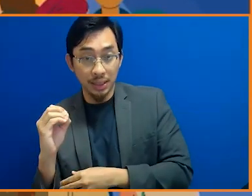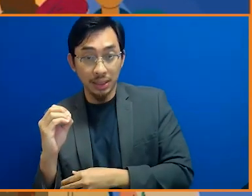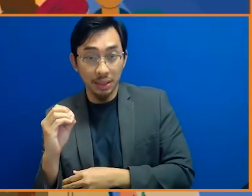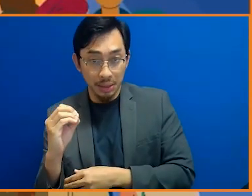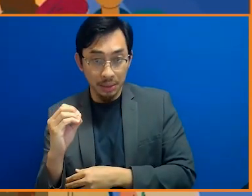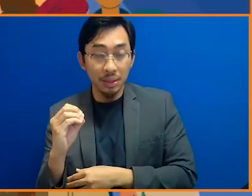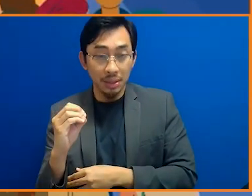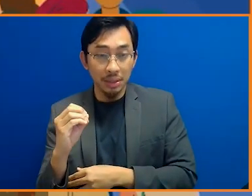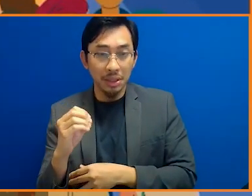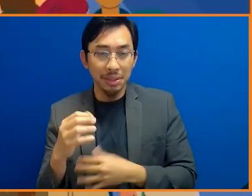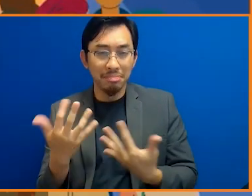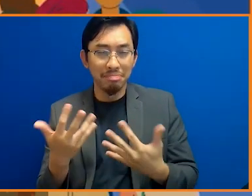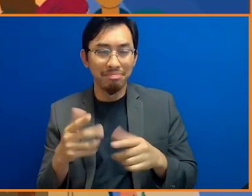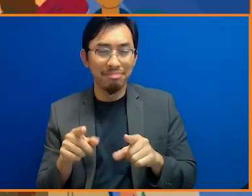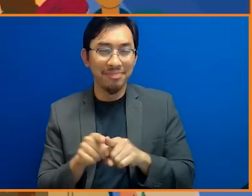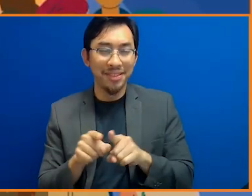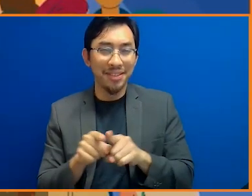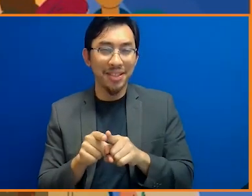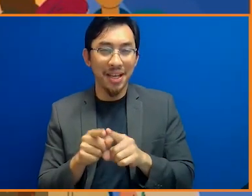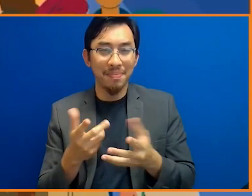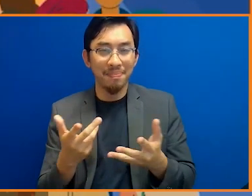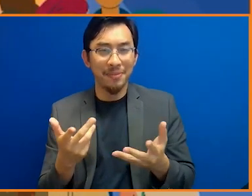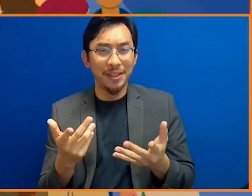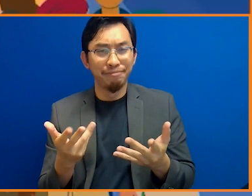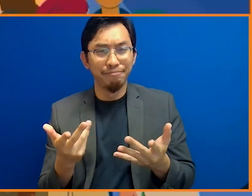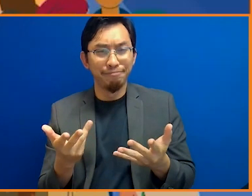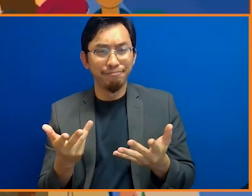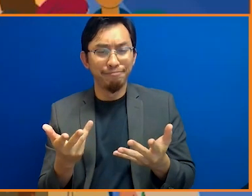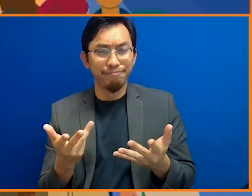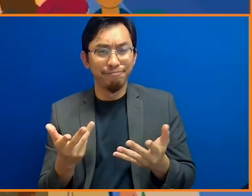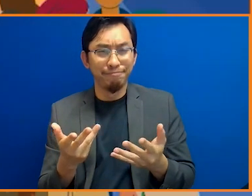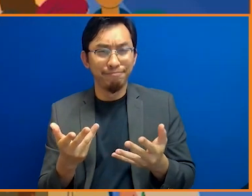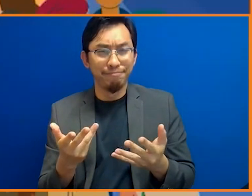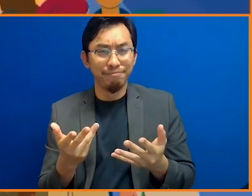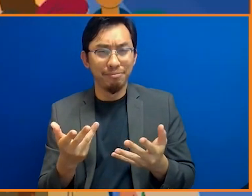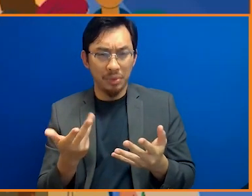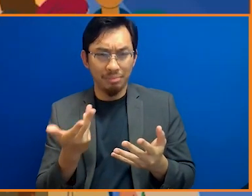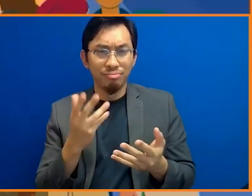from 1970. So like our